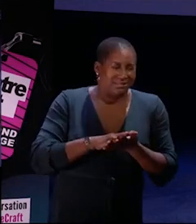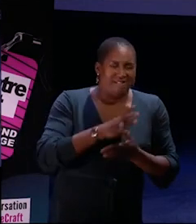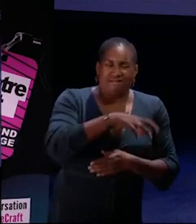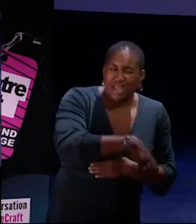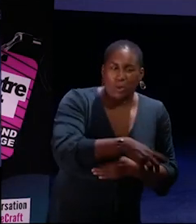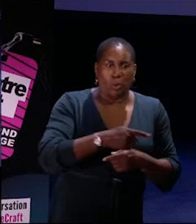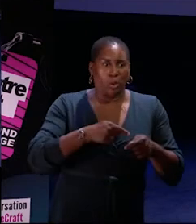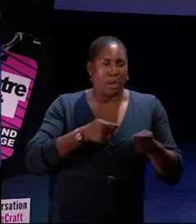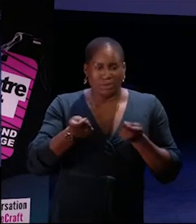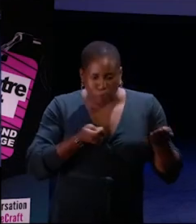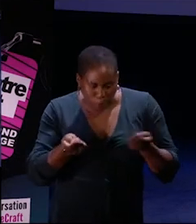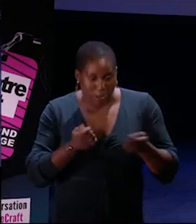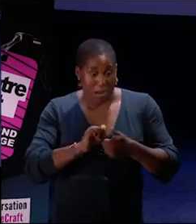is,